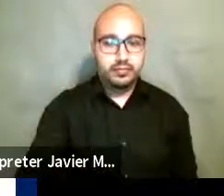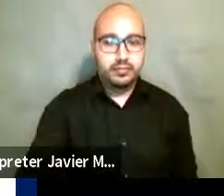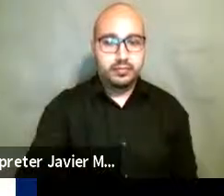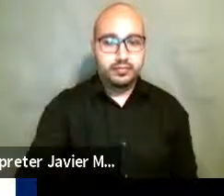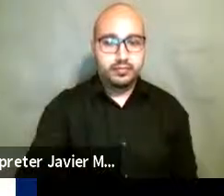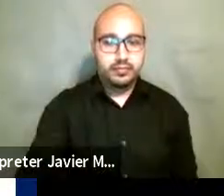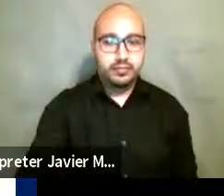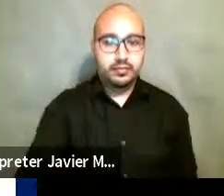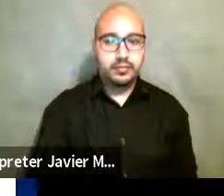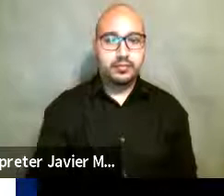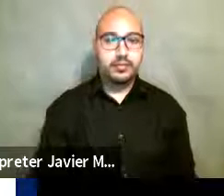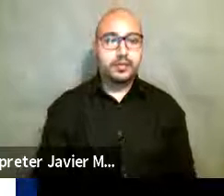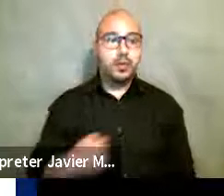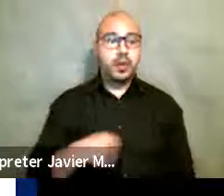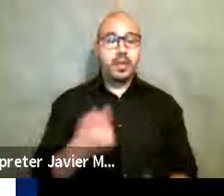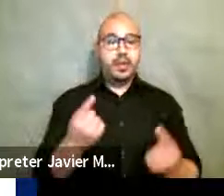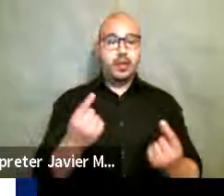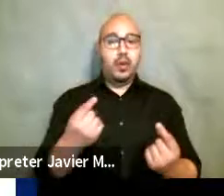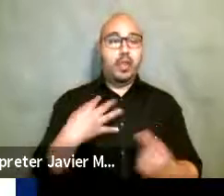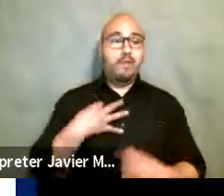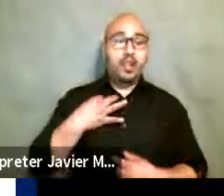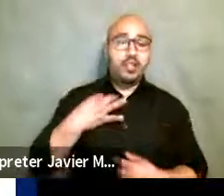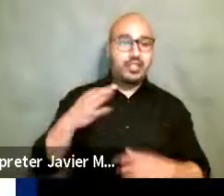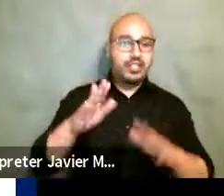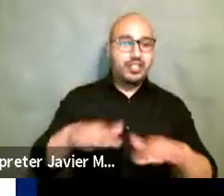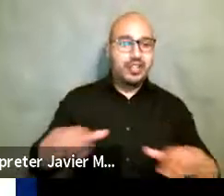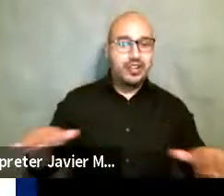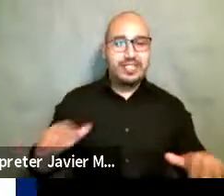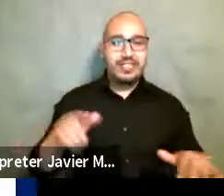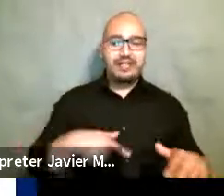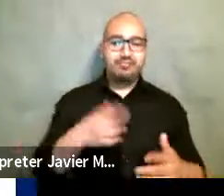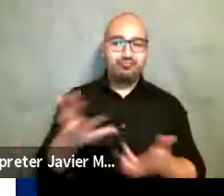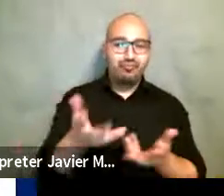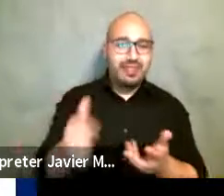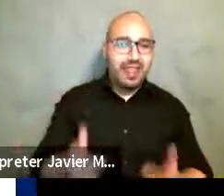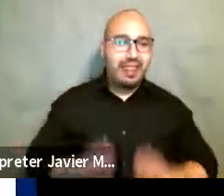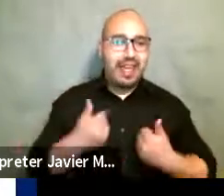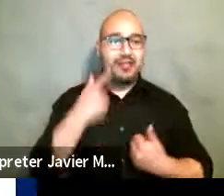the volunteers and the children in order to speak into their lives and make lasting change by having role models.